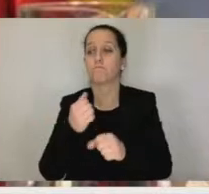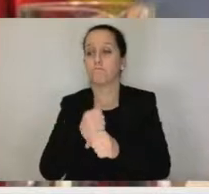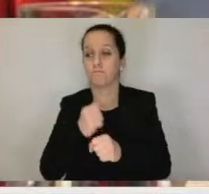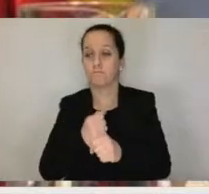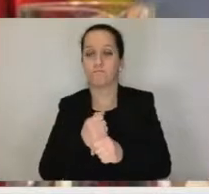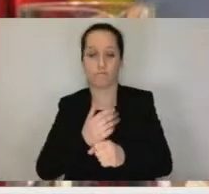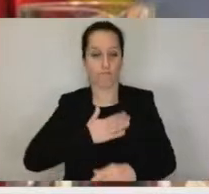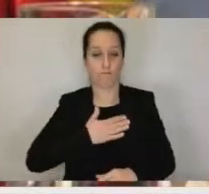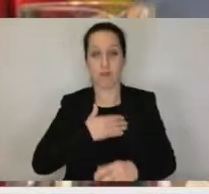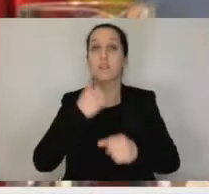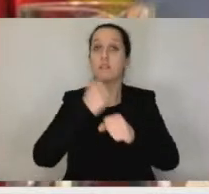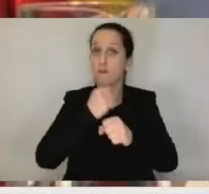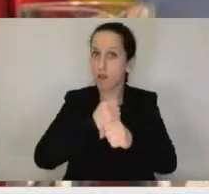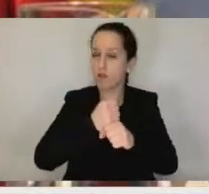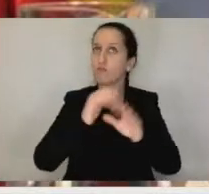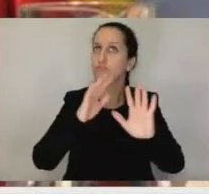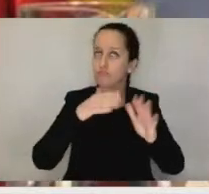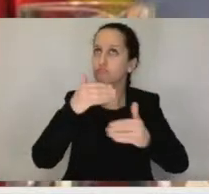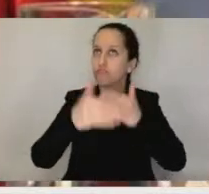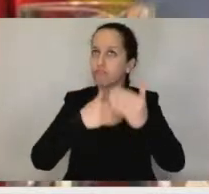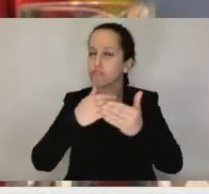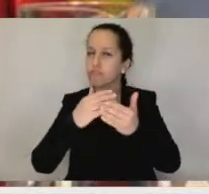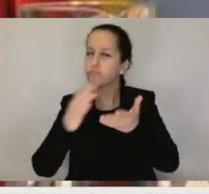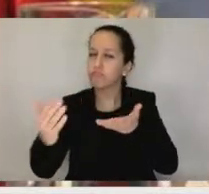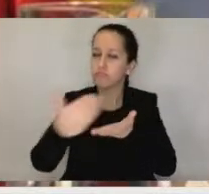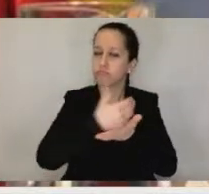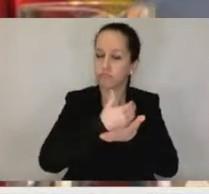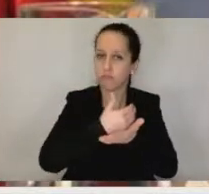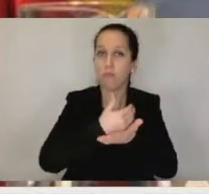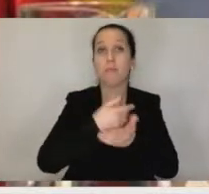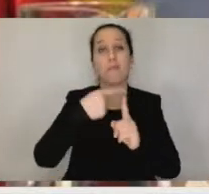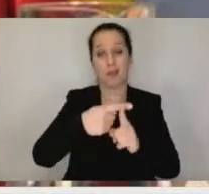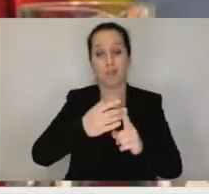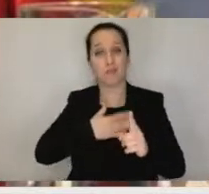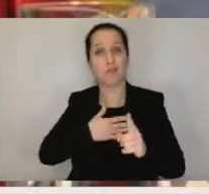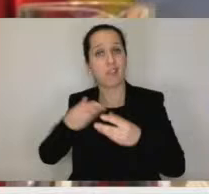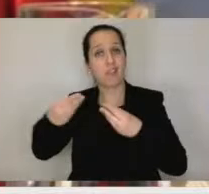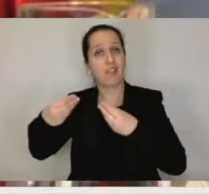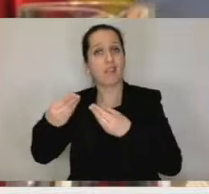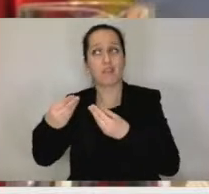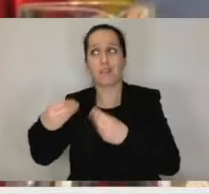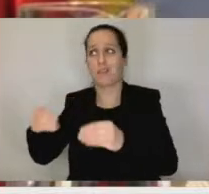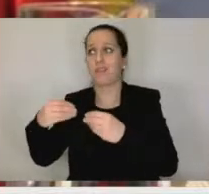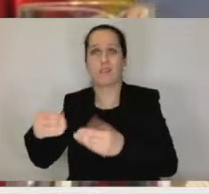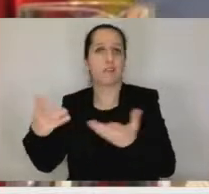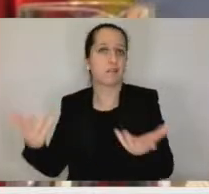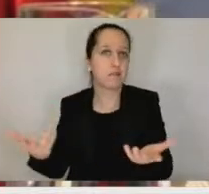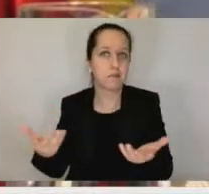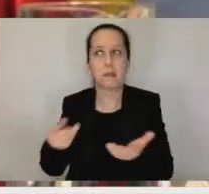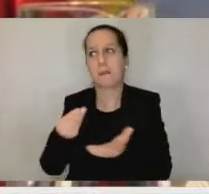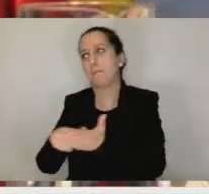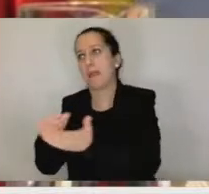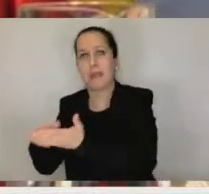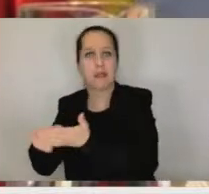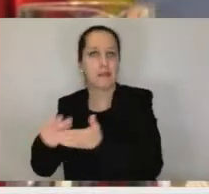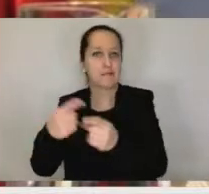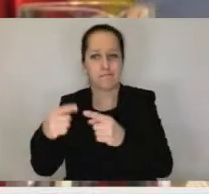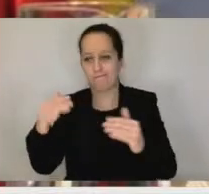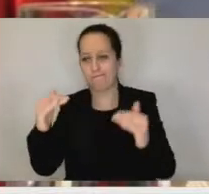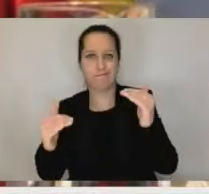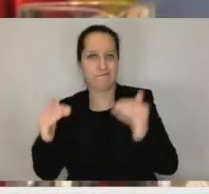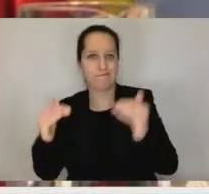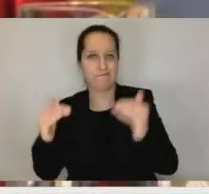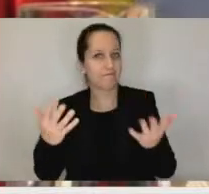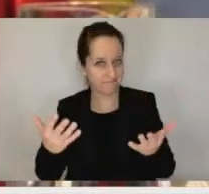consumption spending, which is a very different approach. I mean, one very simple example of that I think I mentioned